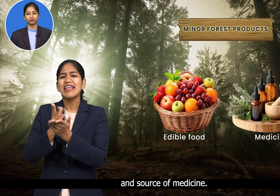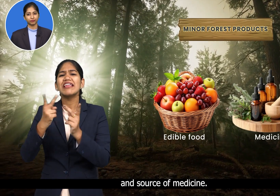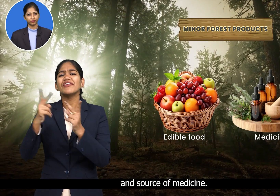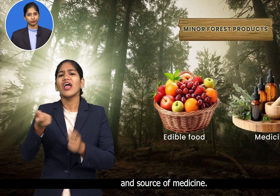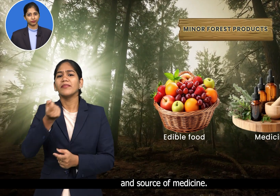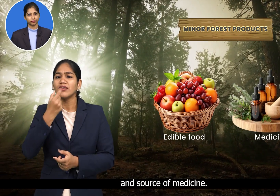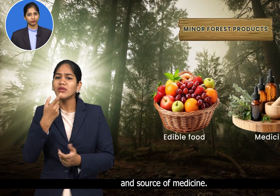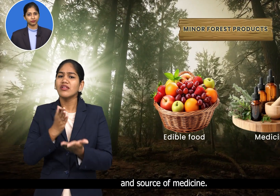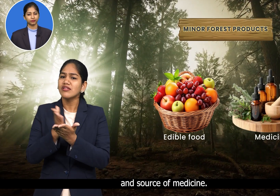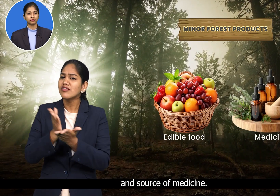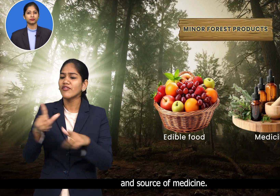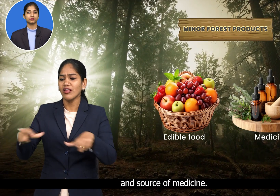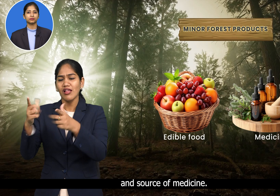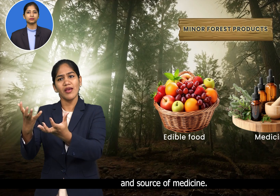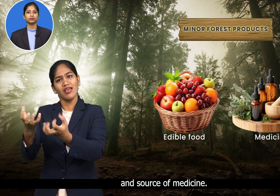medicine.